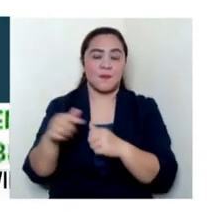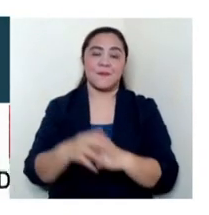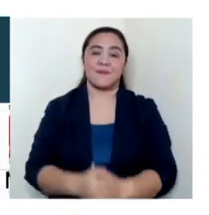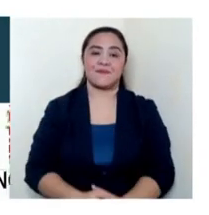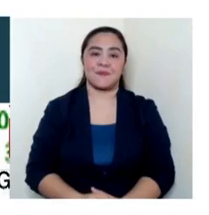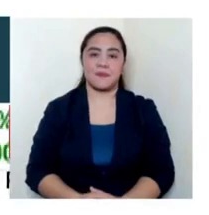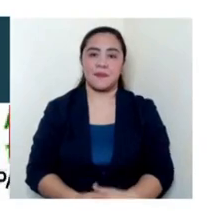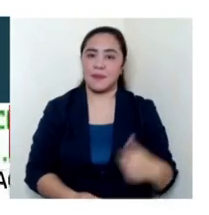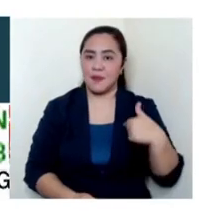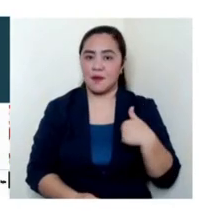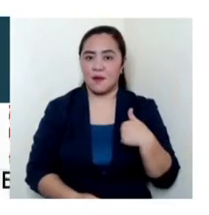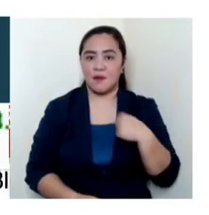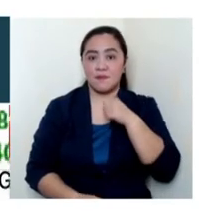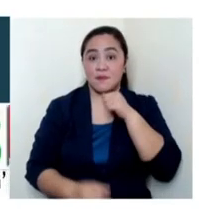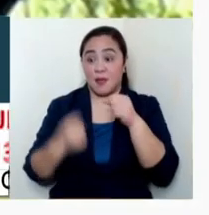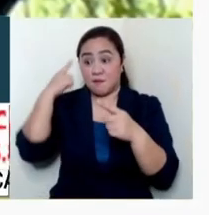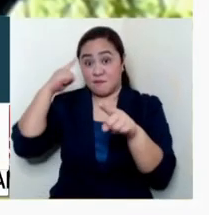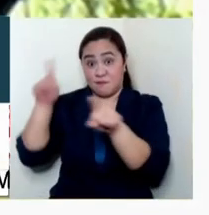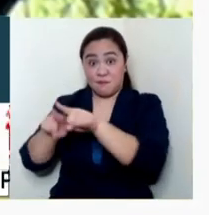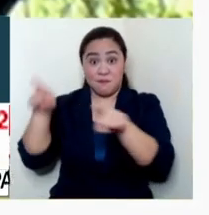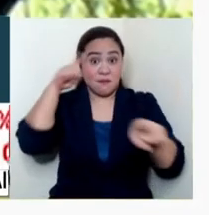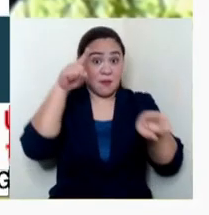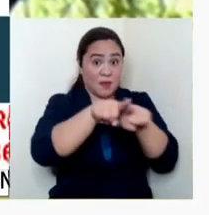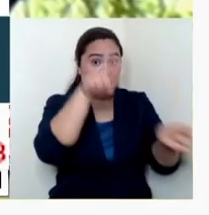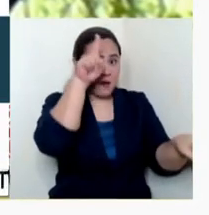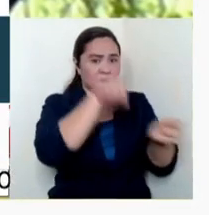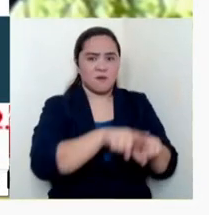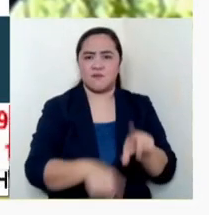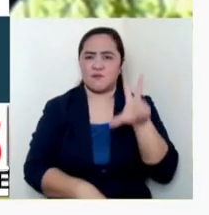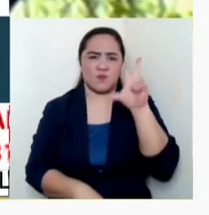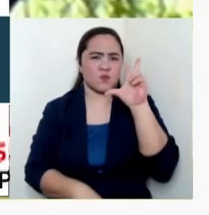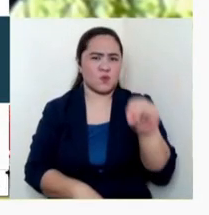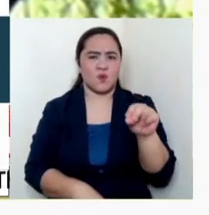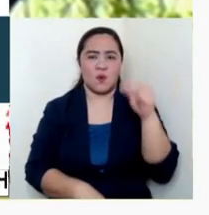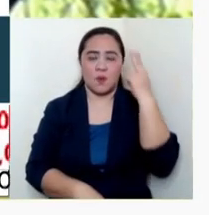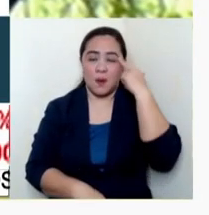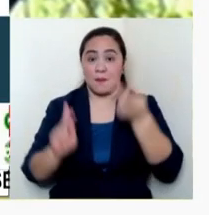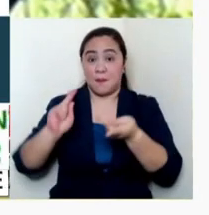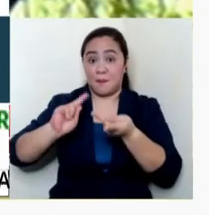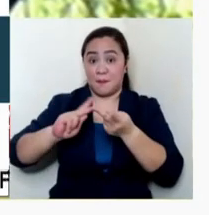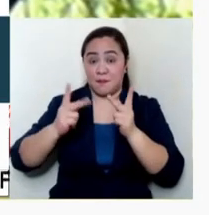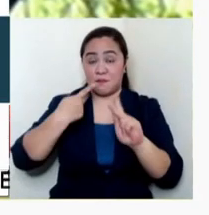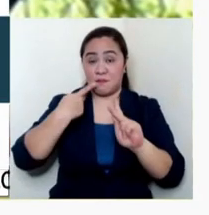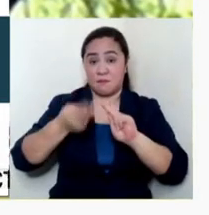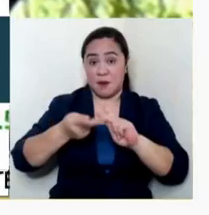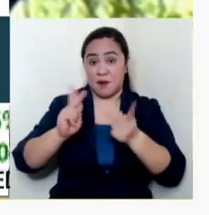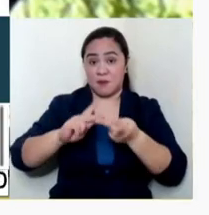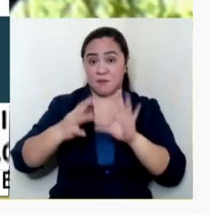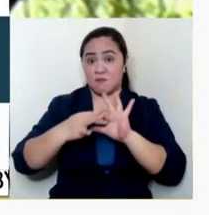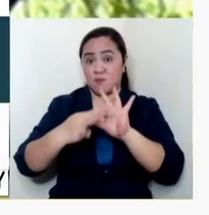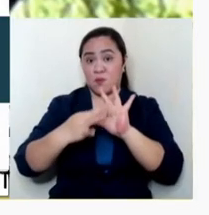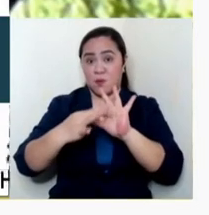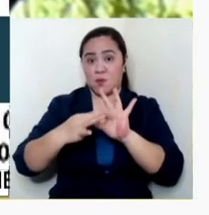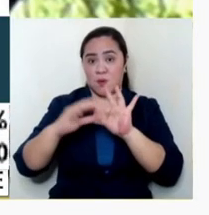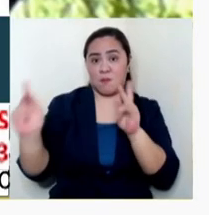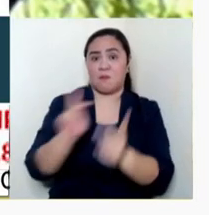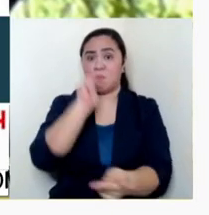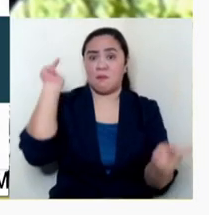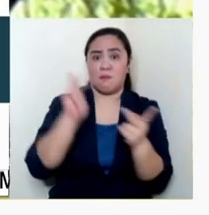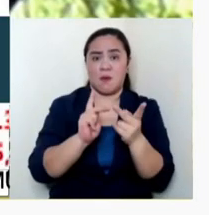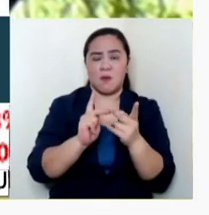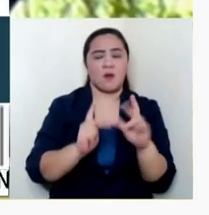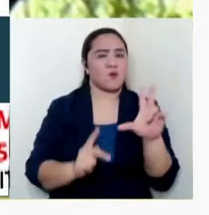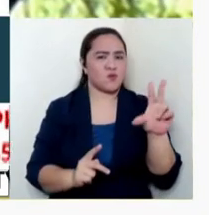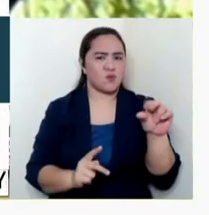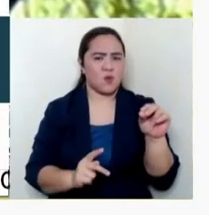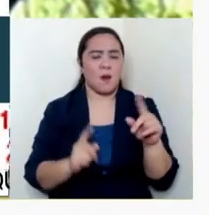don't have to agree on everything. We don't have to have a perfect relationship and agree on everything in order to be able to work together. It's